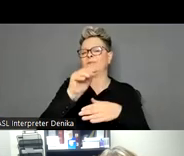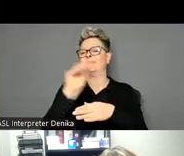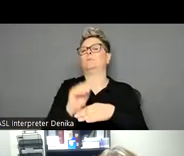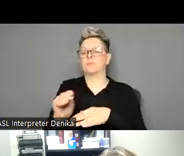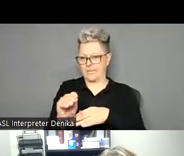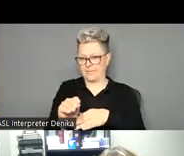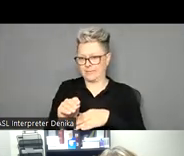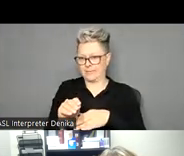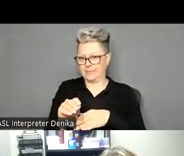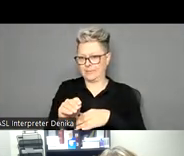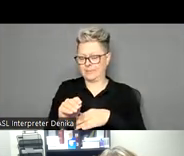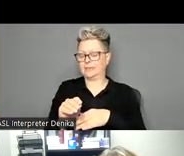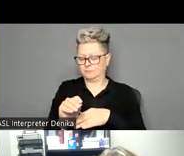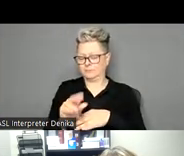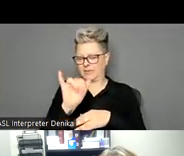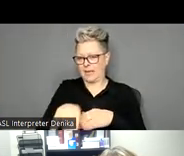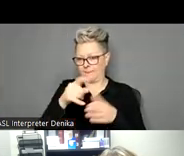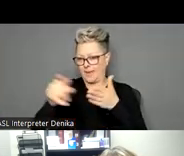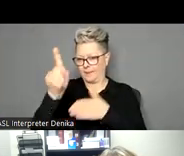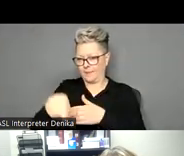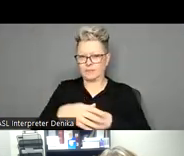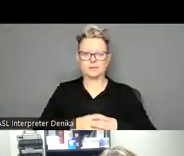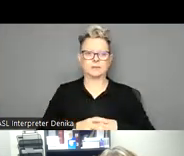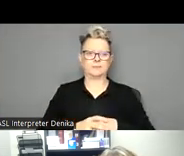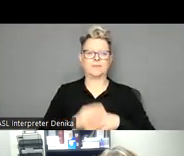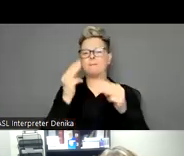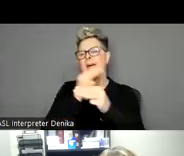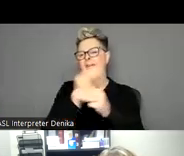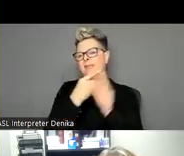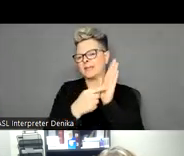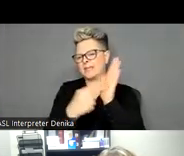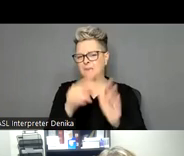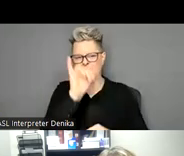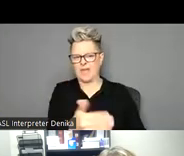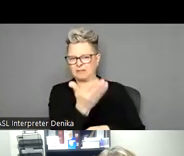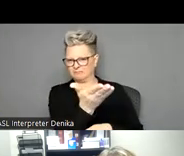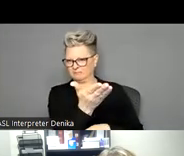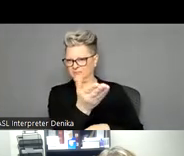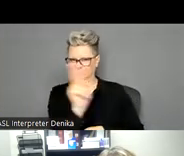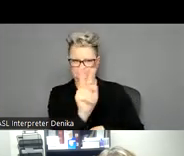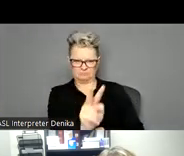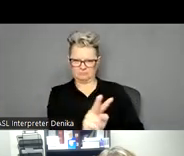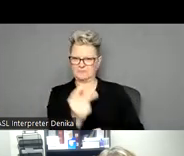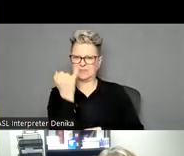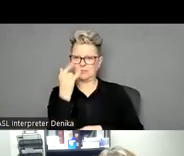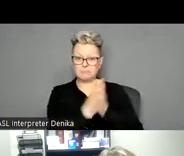you acquired it. So there's a little mathematical example here on this slide that you can look at if you're